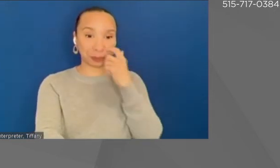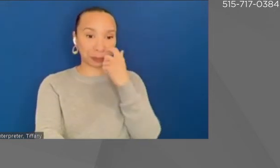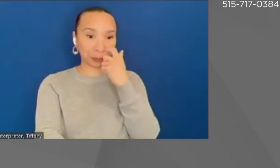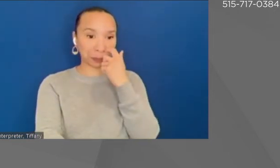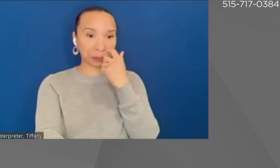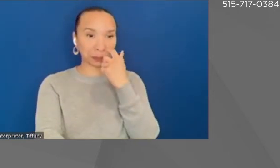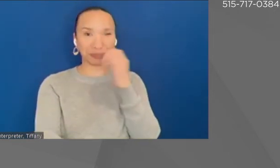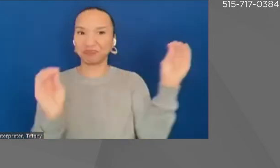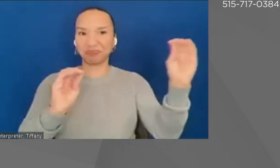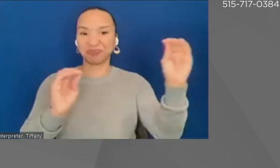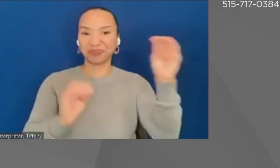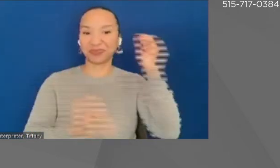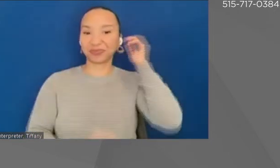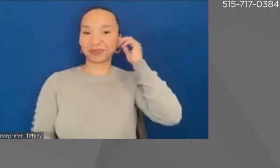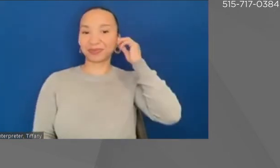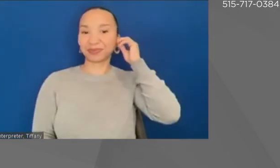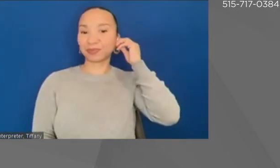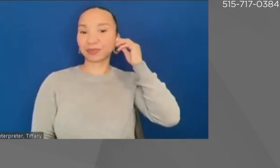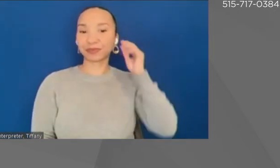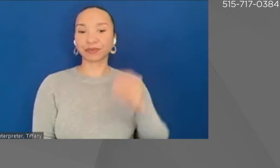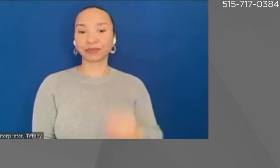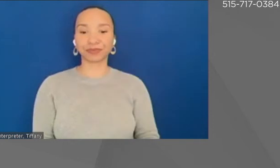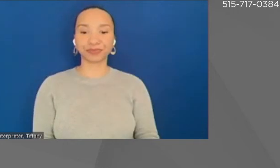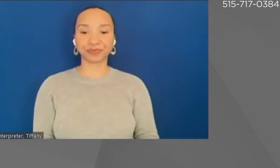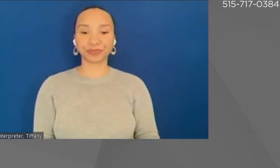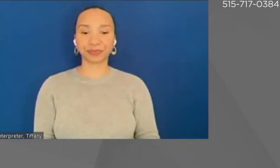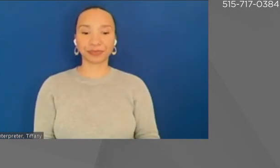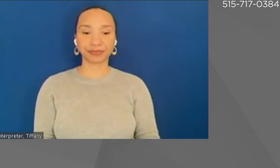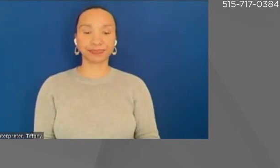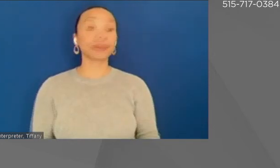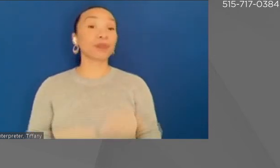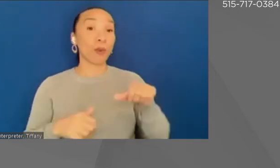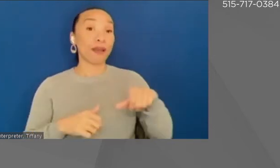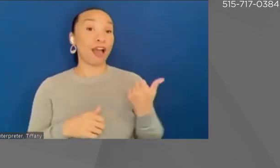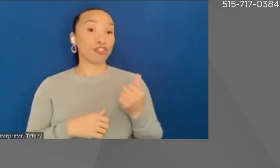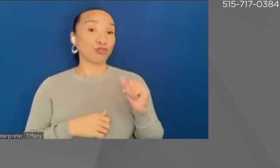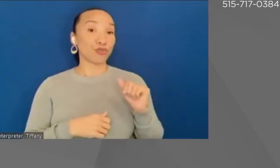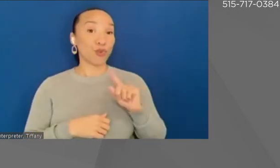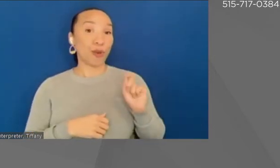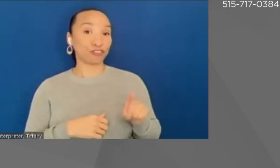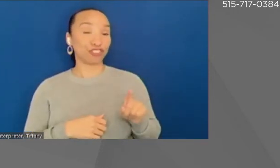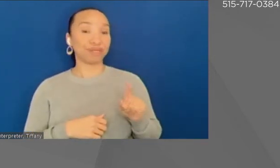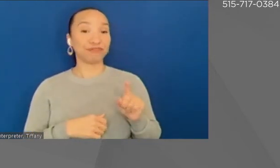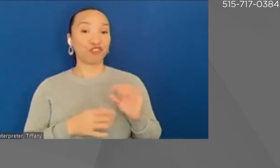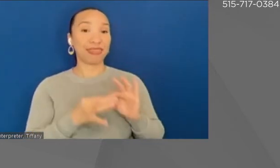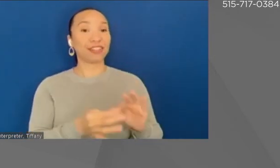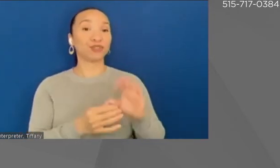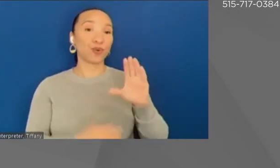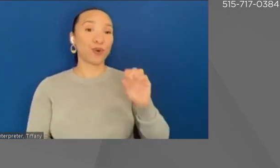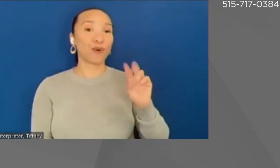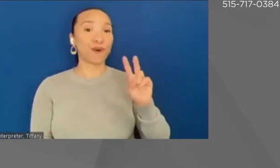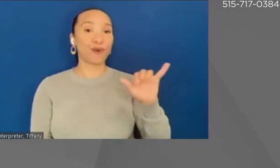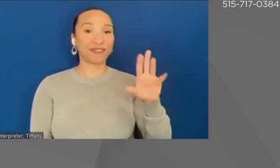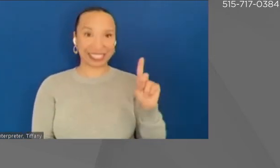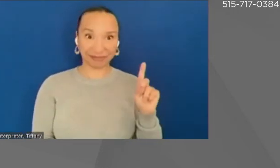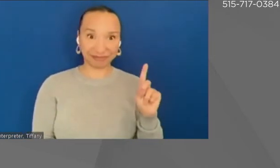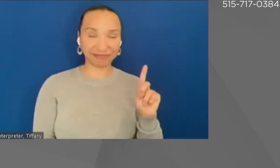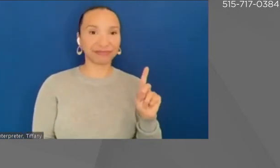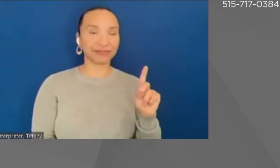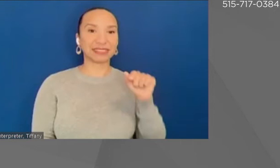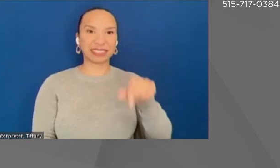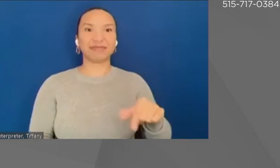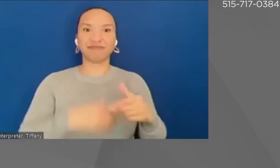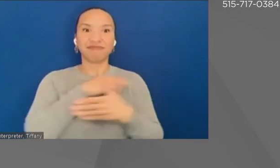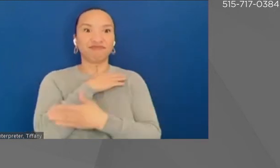No? Okay. So another question that I have is COVID-based. So our country has faced significant challenges